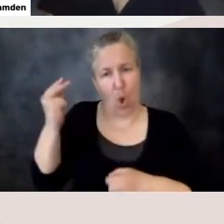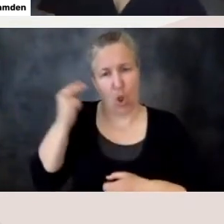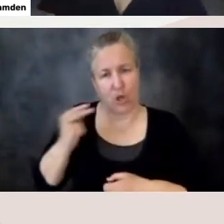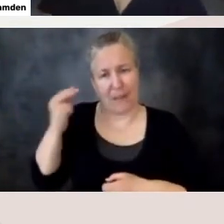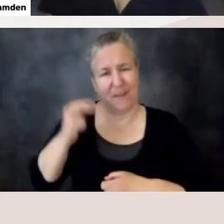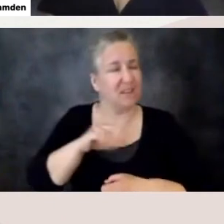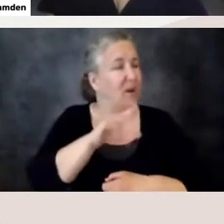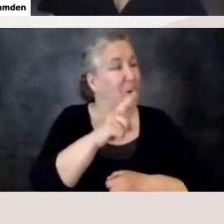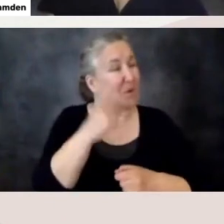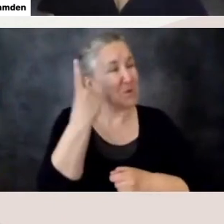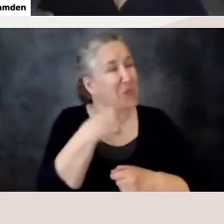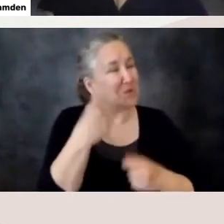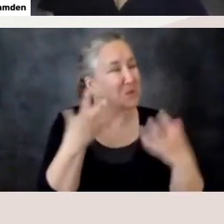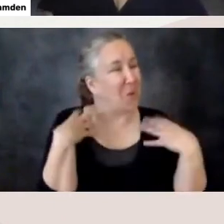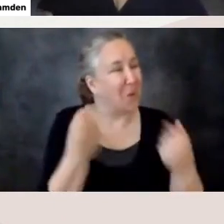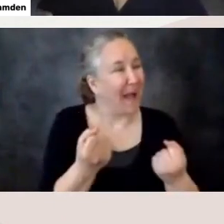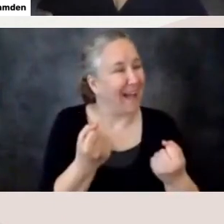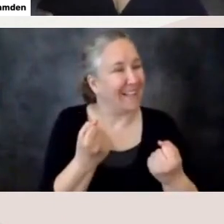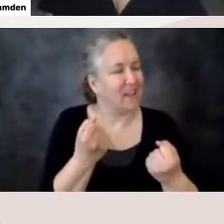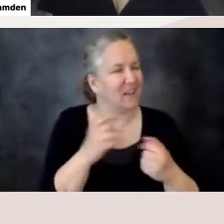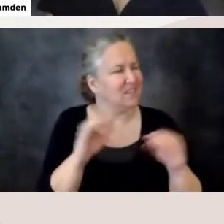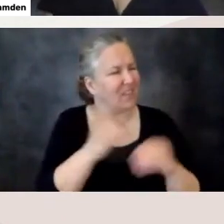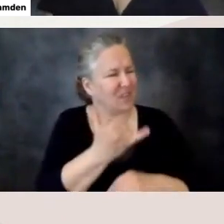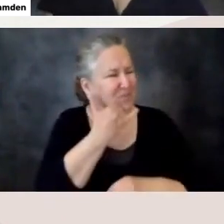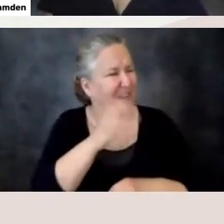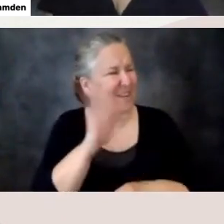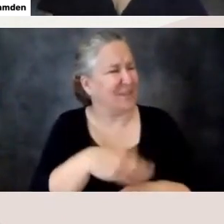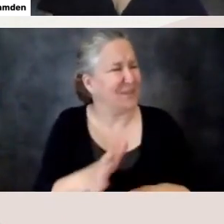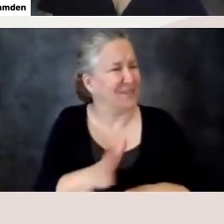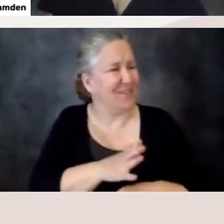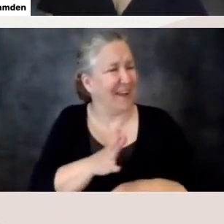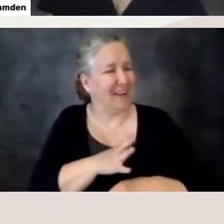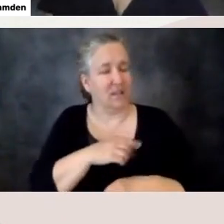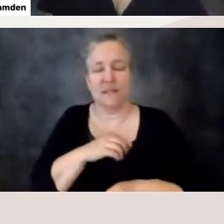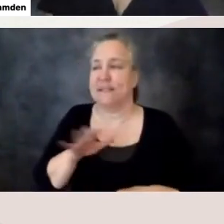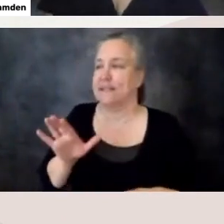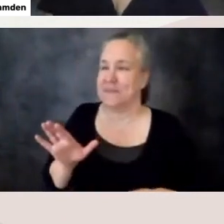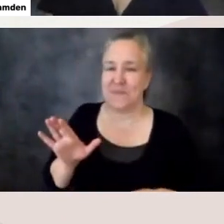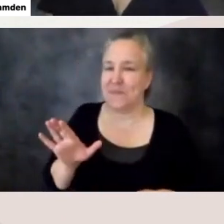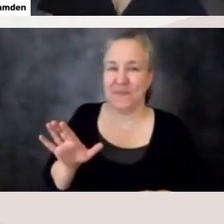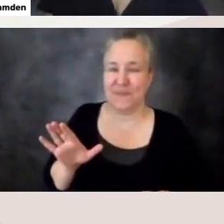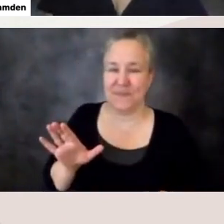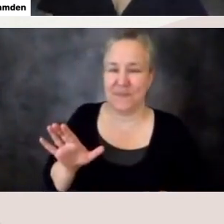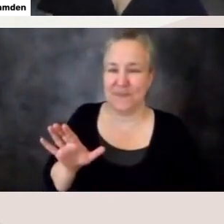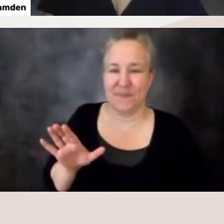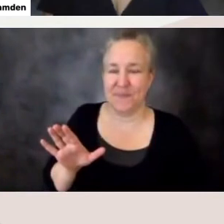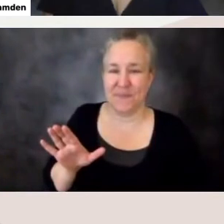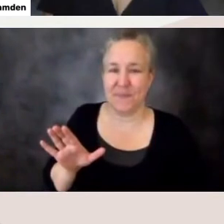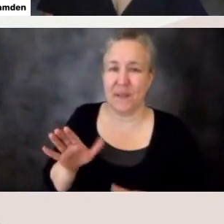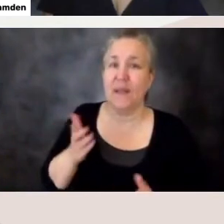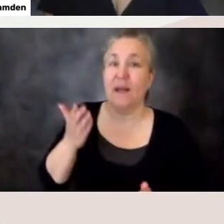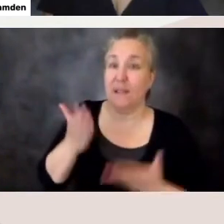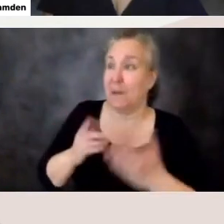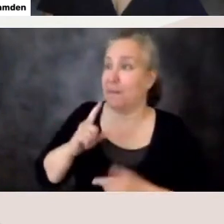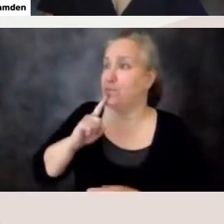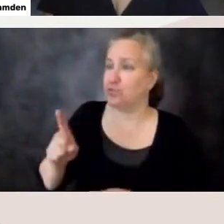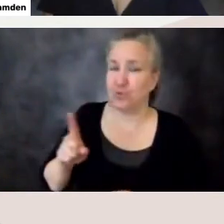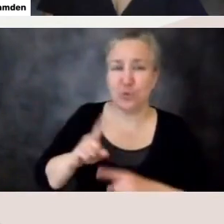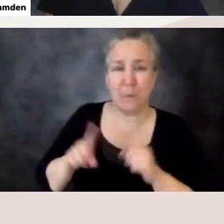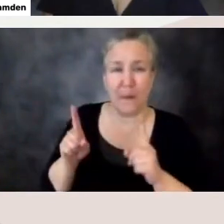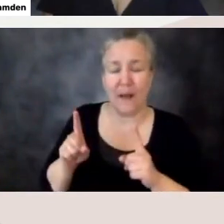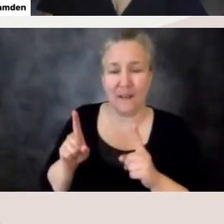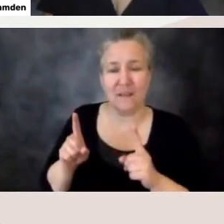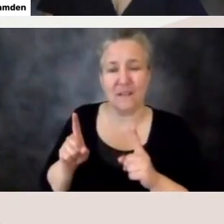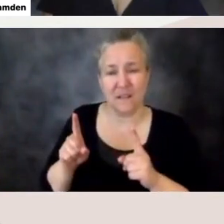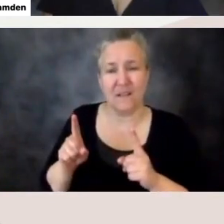you look so well. Like, there's nothing going on. You're fine." I said, "That may be true, but I